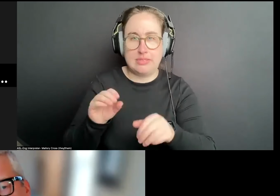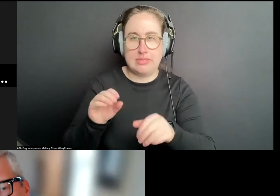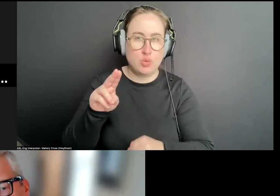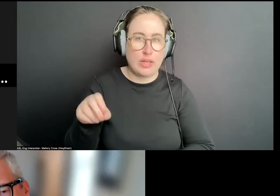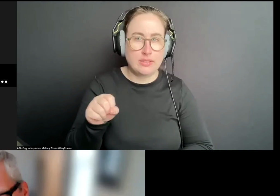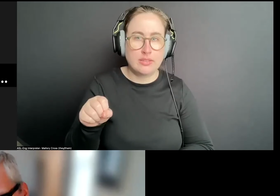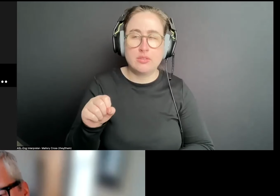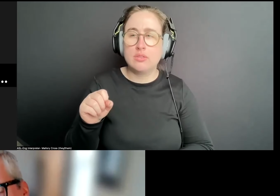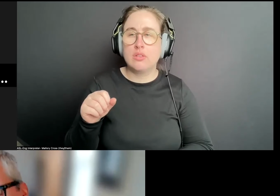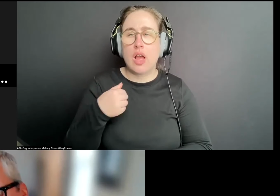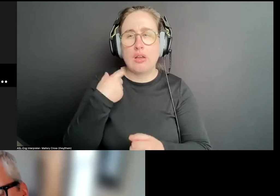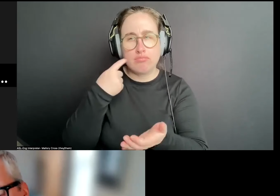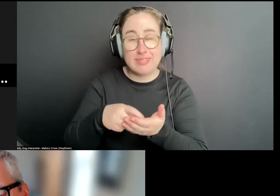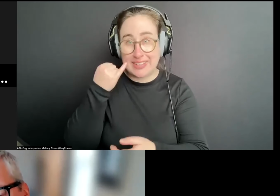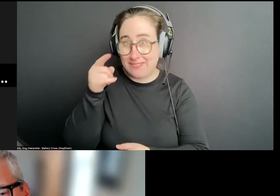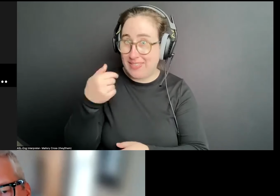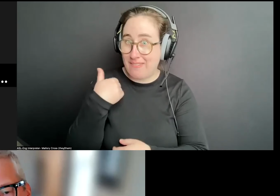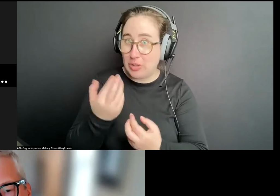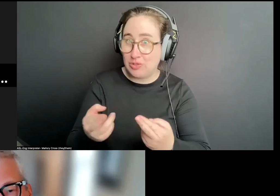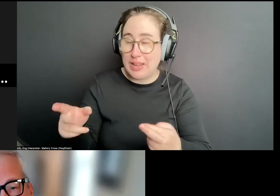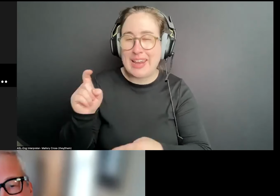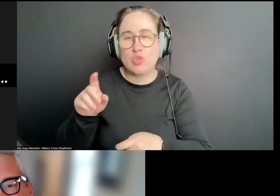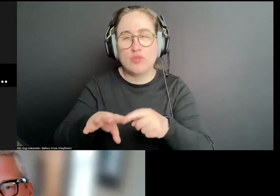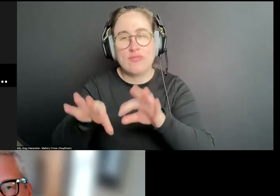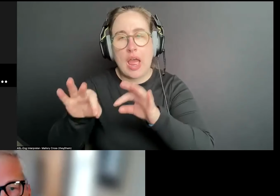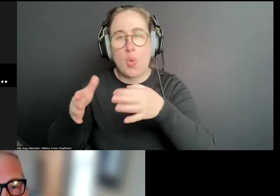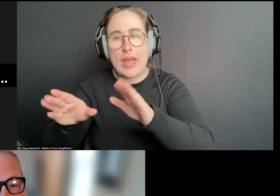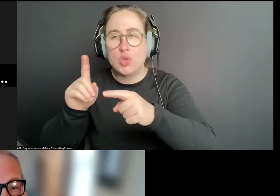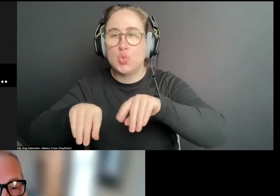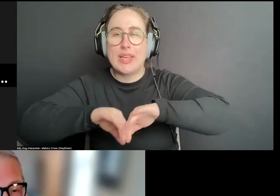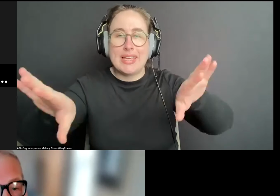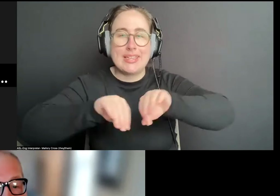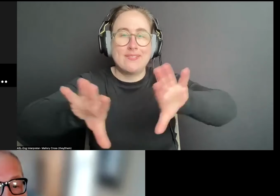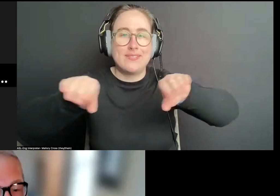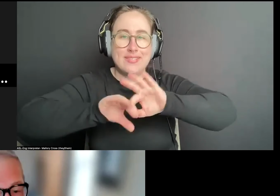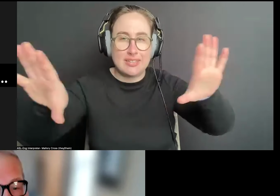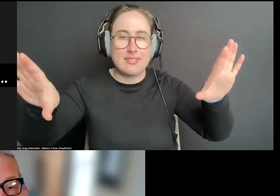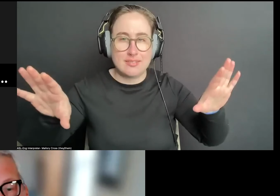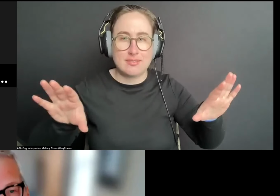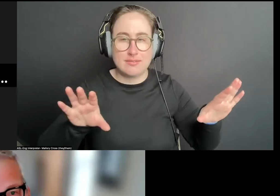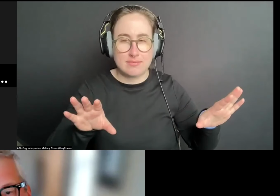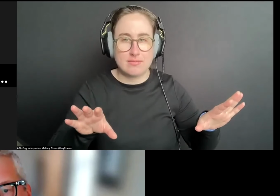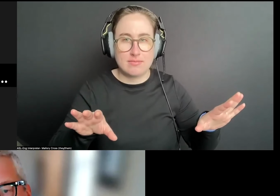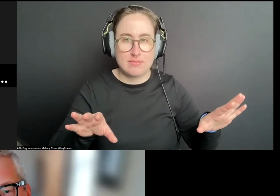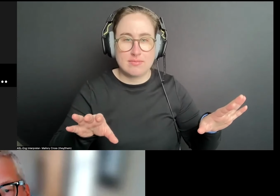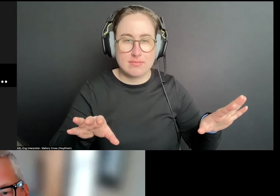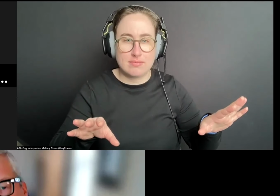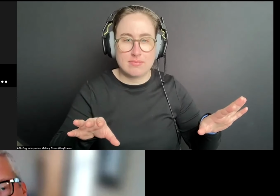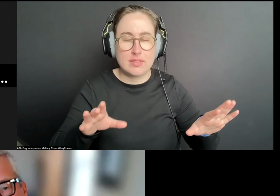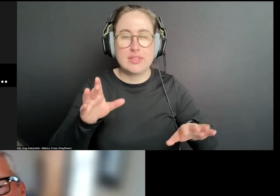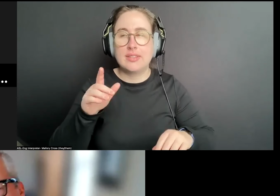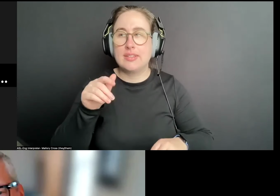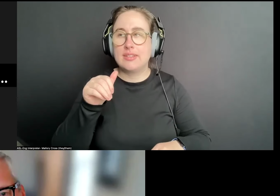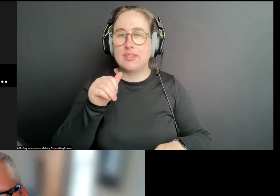have those resources, they need to be finding ways to be able to get them to people where they are, when they are, how they are, as opposed